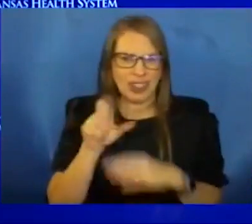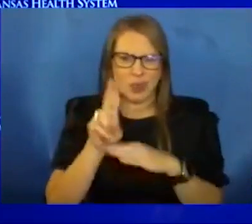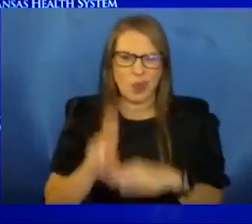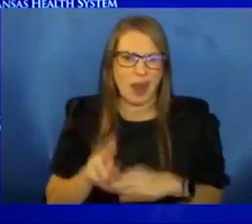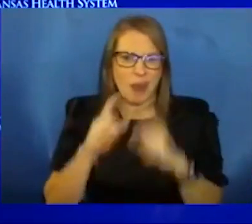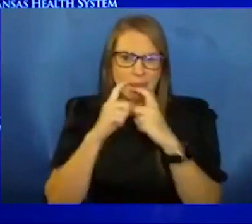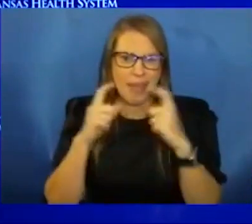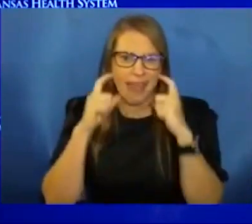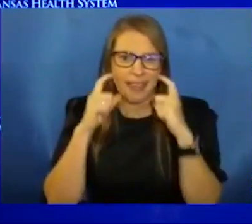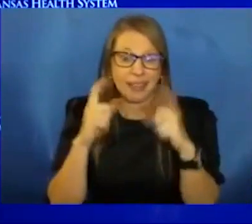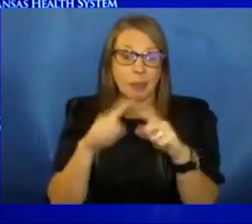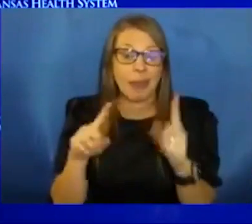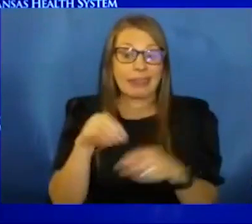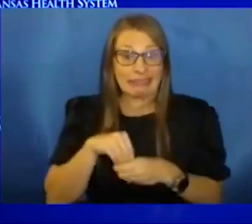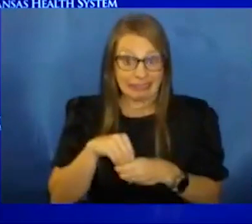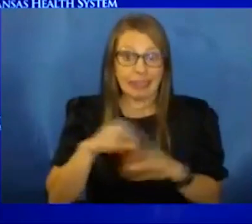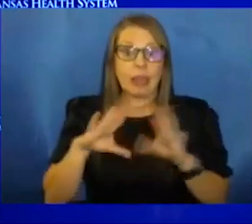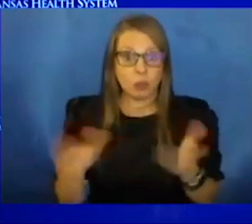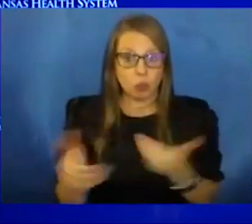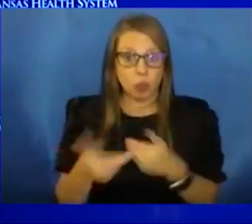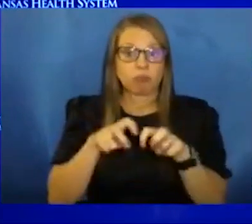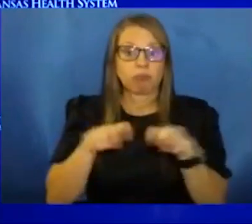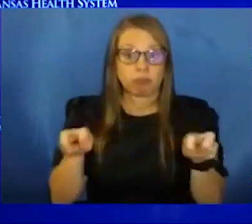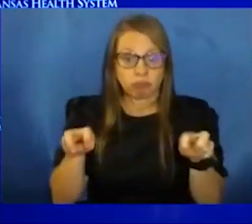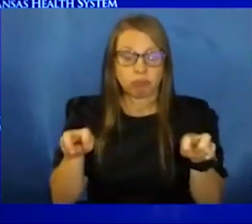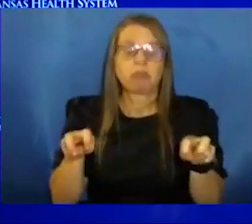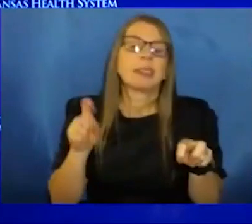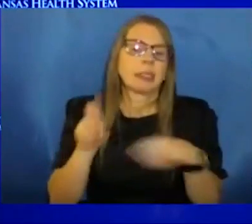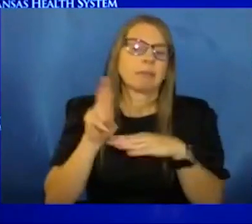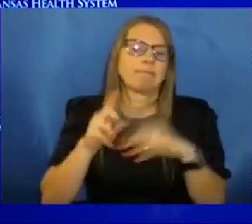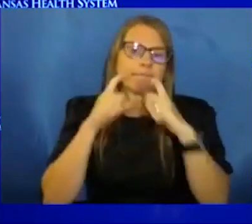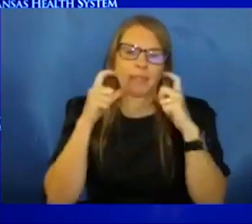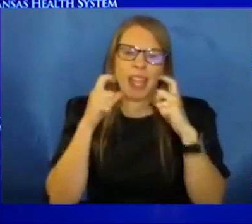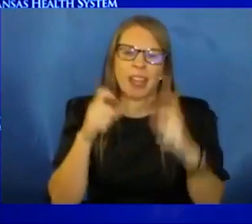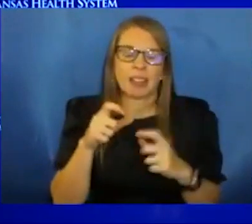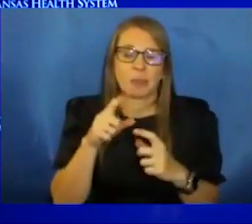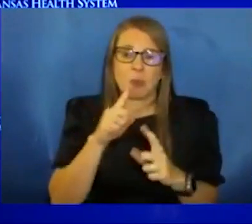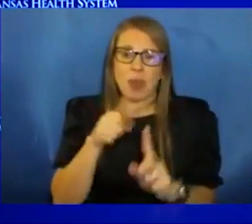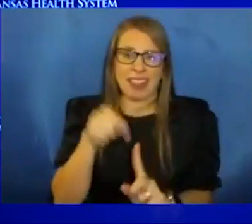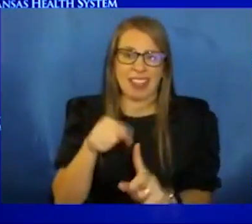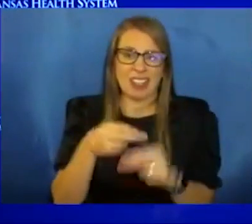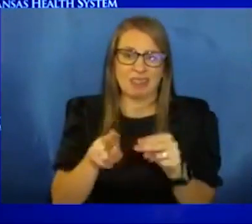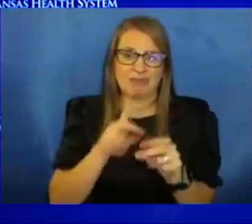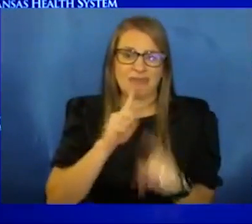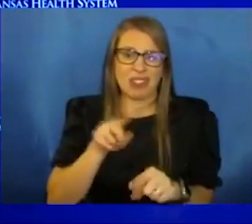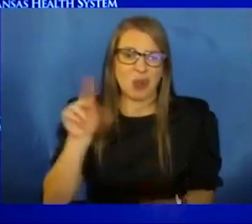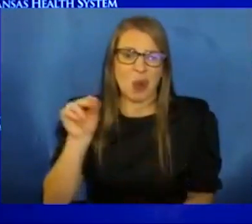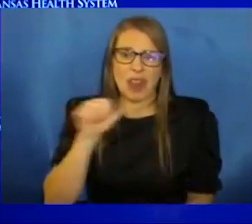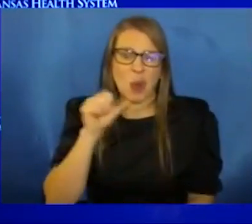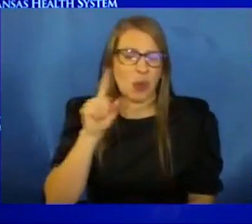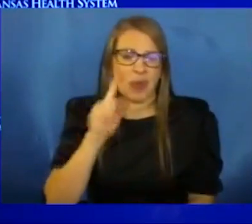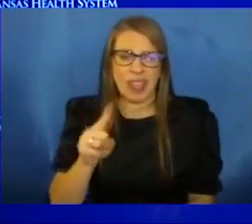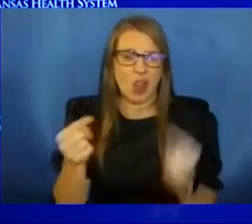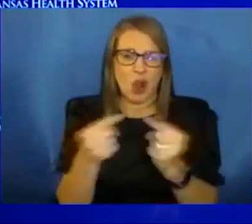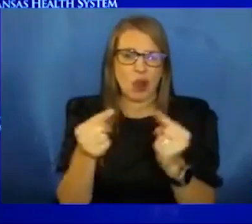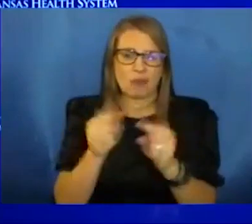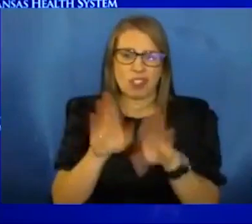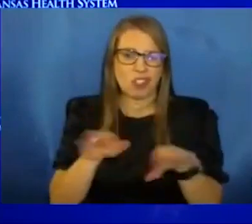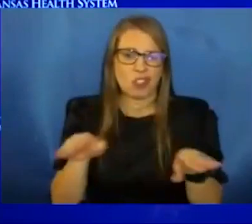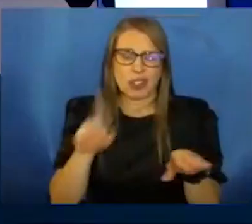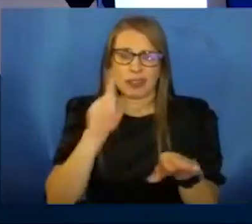they couldn't do their activities was tough. But, in terms of going to school, wearing a mask, I think most kids are, from everything I've